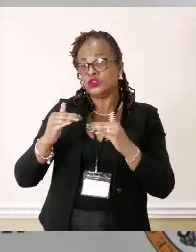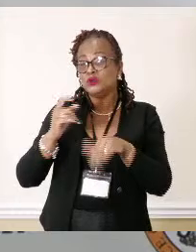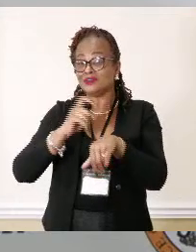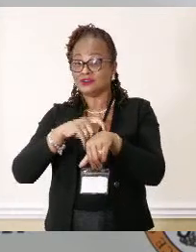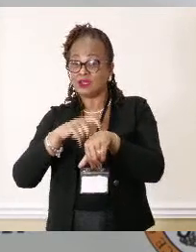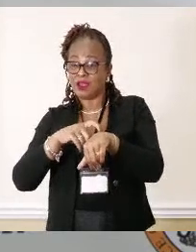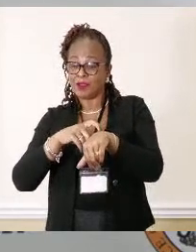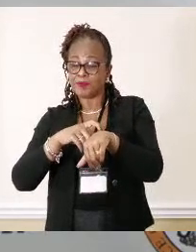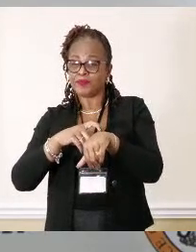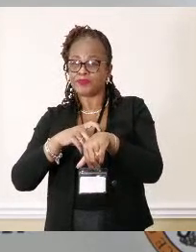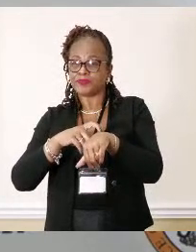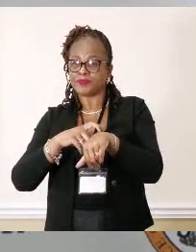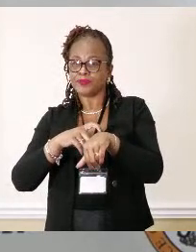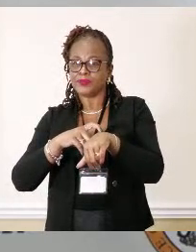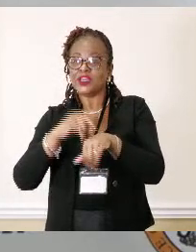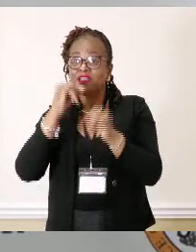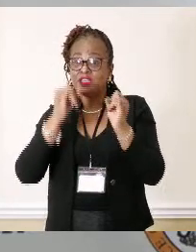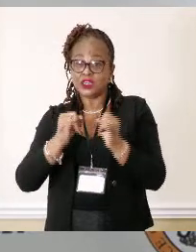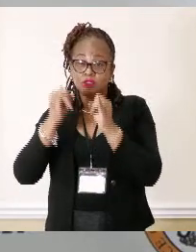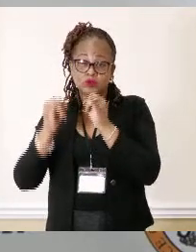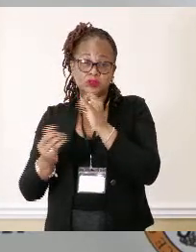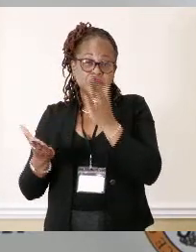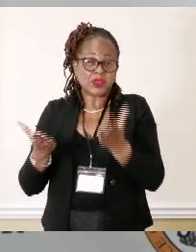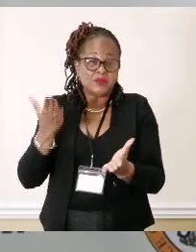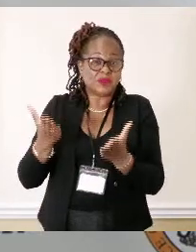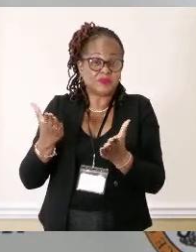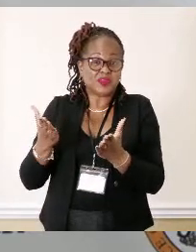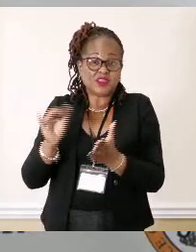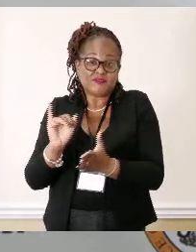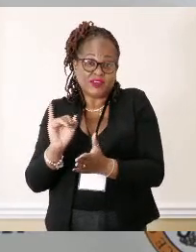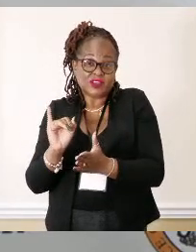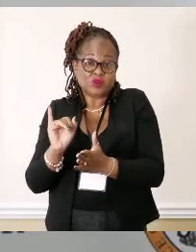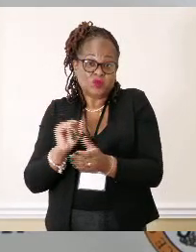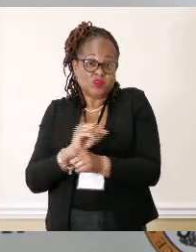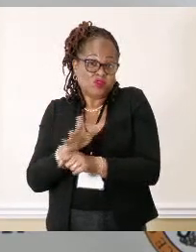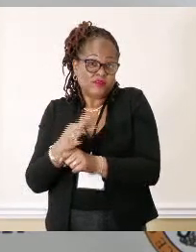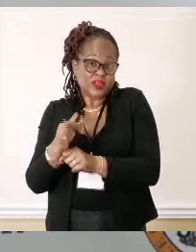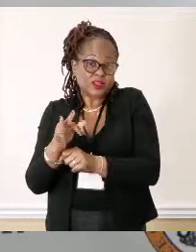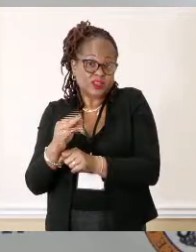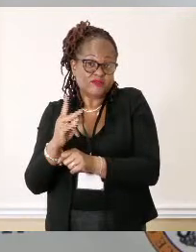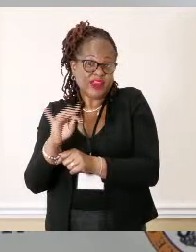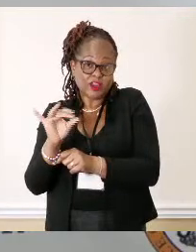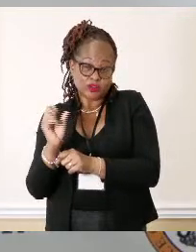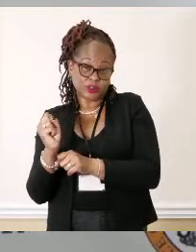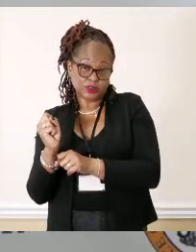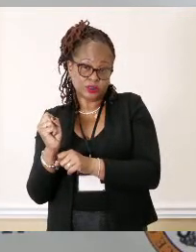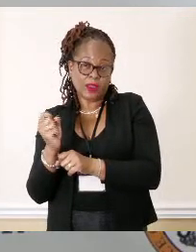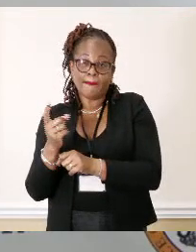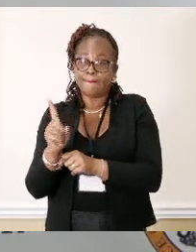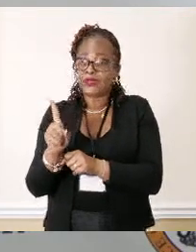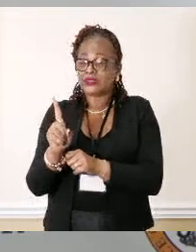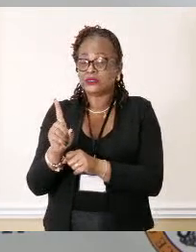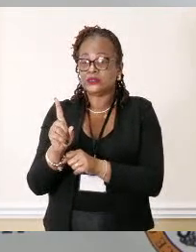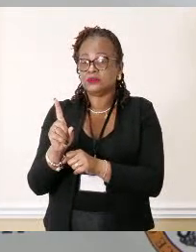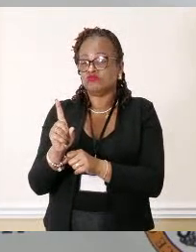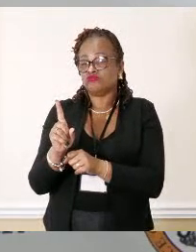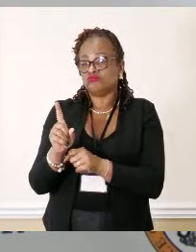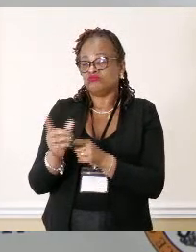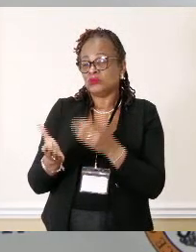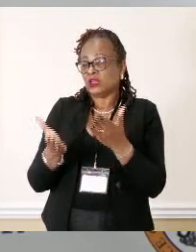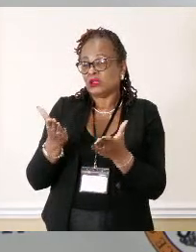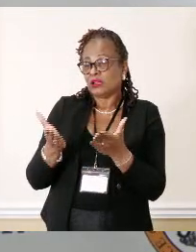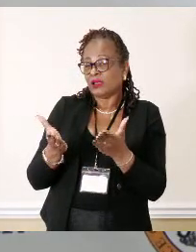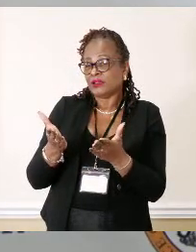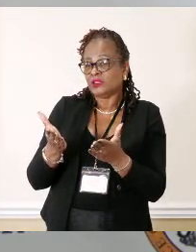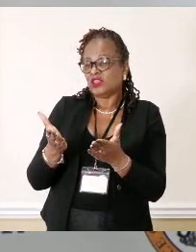time, the individual may become infected with the COVID-19 virus, but is unlikely to